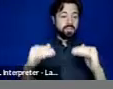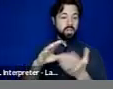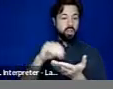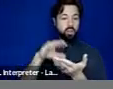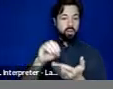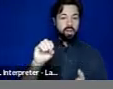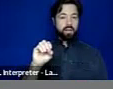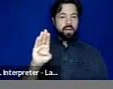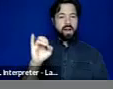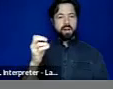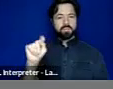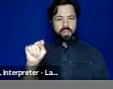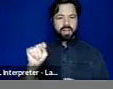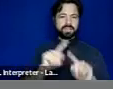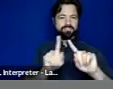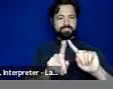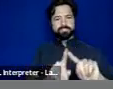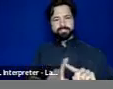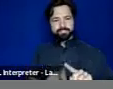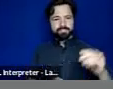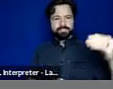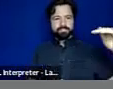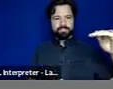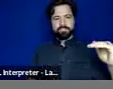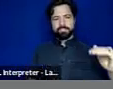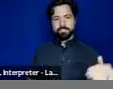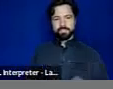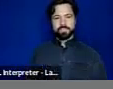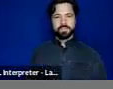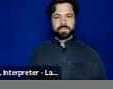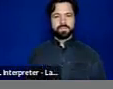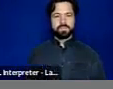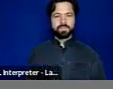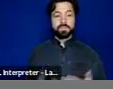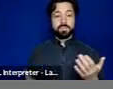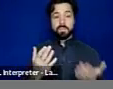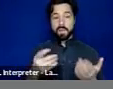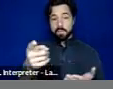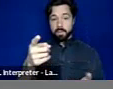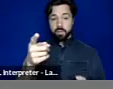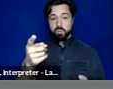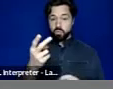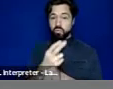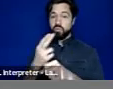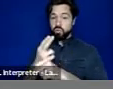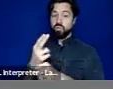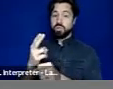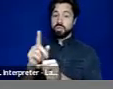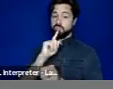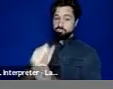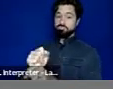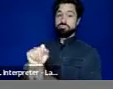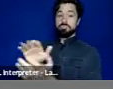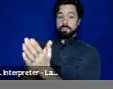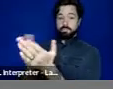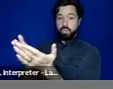objects, etc. So you've got a lot here. And remember, maybe you are using a publisher textbook. But you need